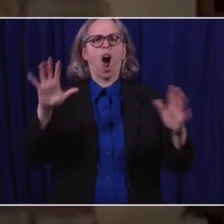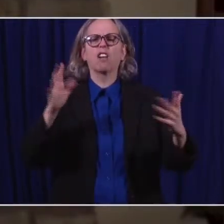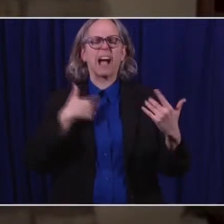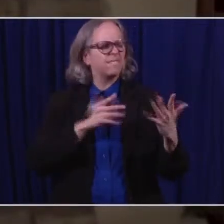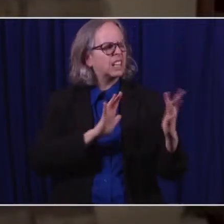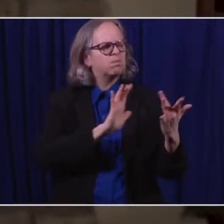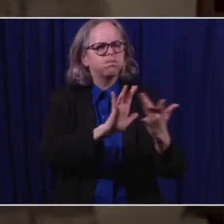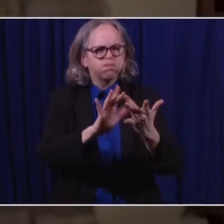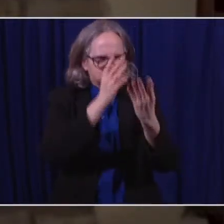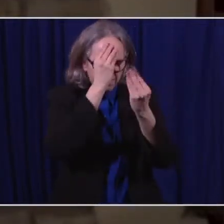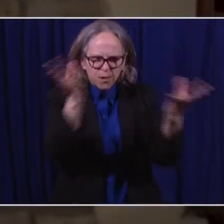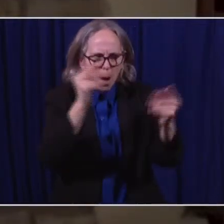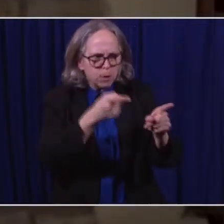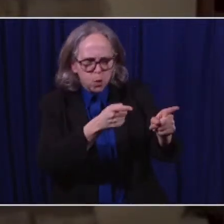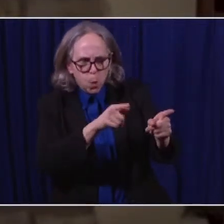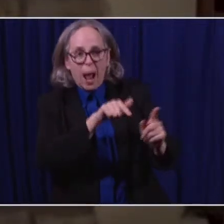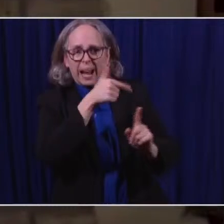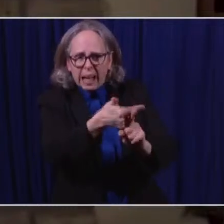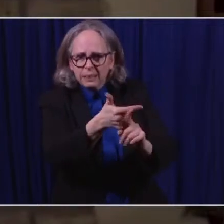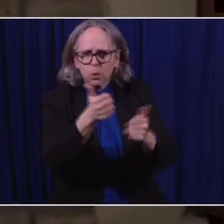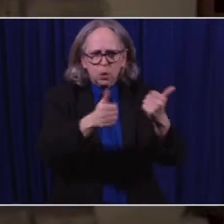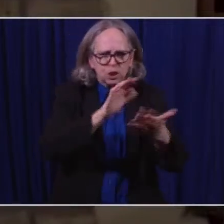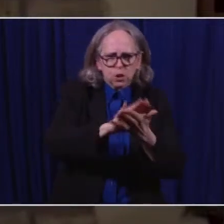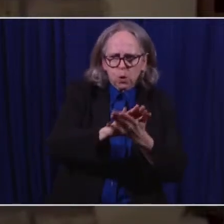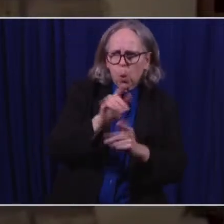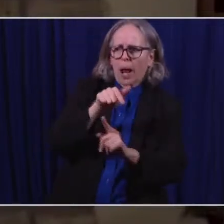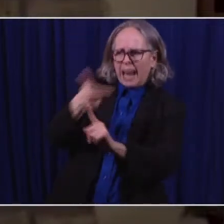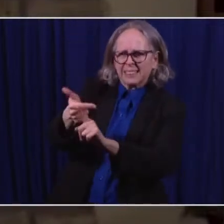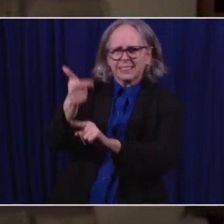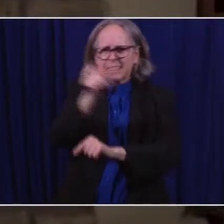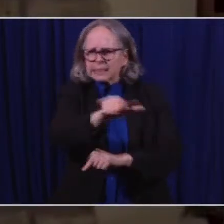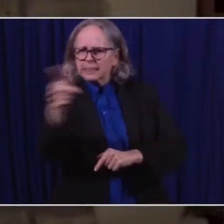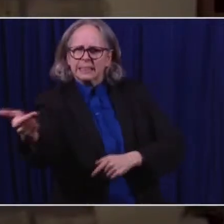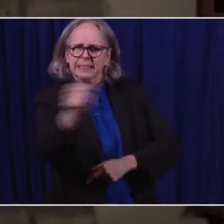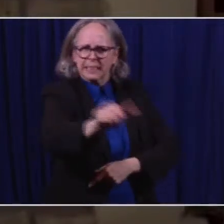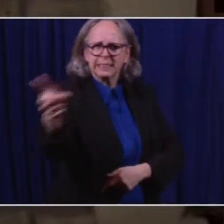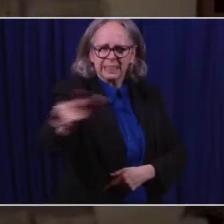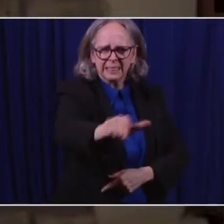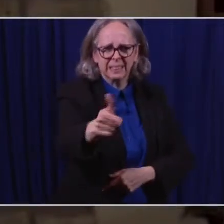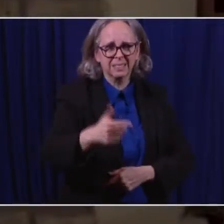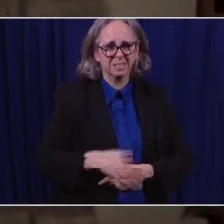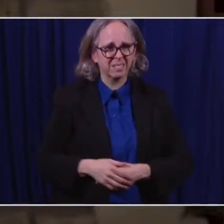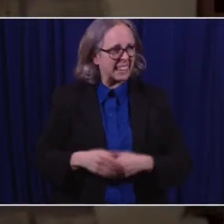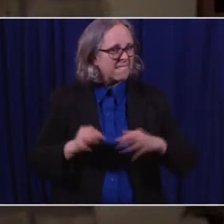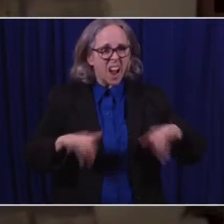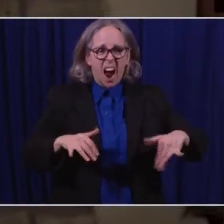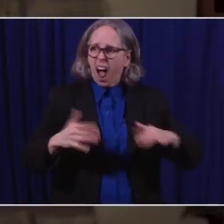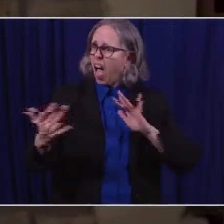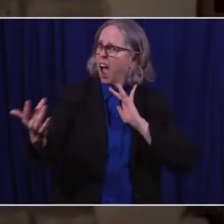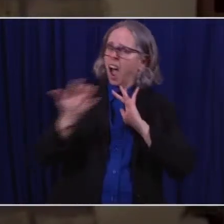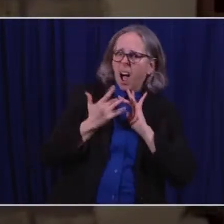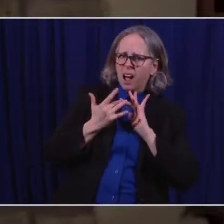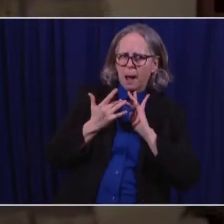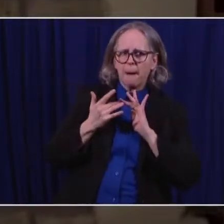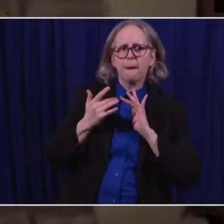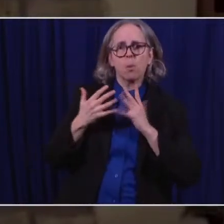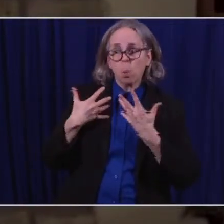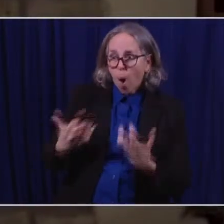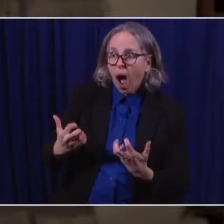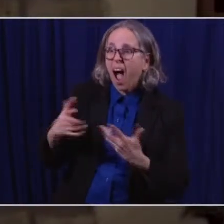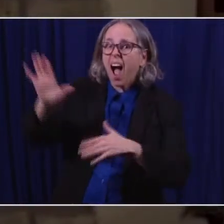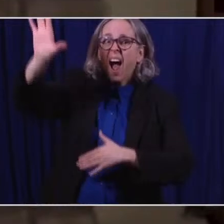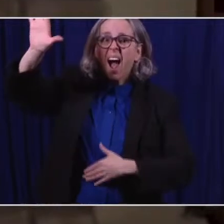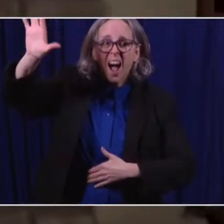should know that and should have been notified by now. The rest of the schools, the rest of you who are wondering when you will start, you should know